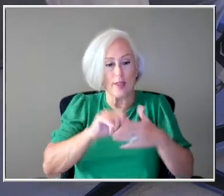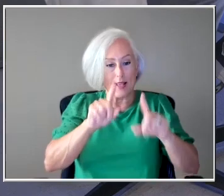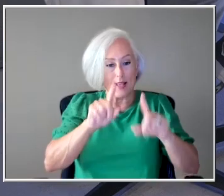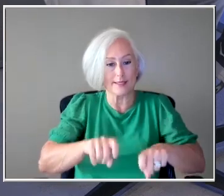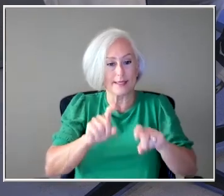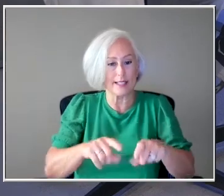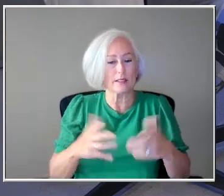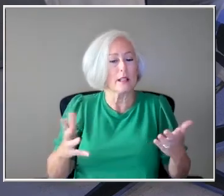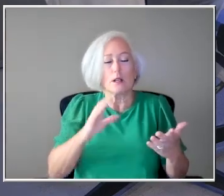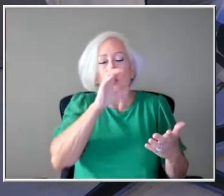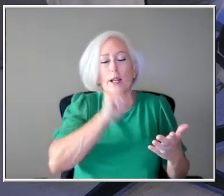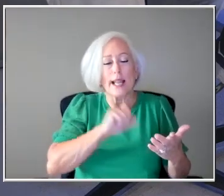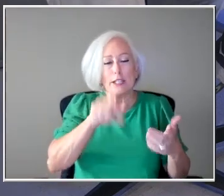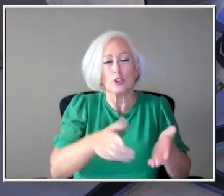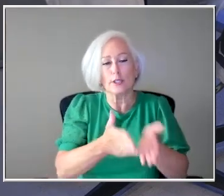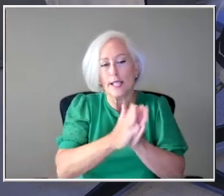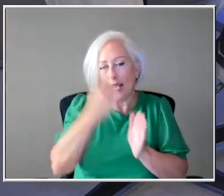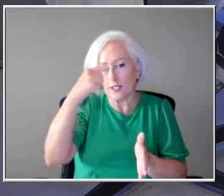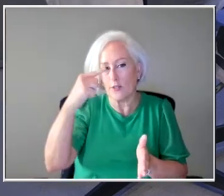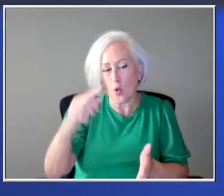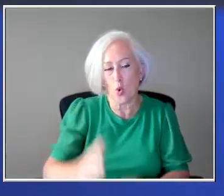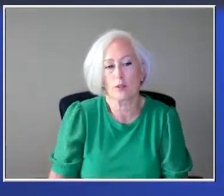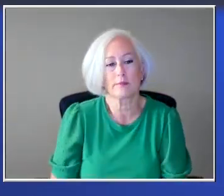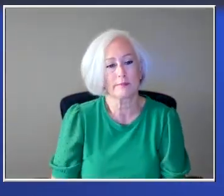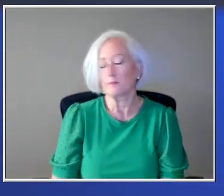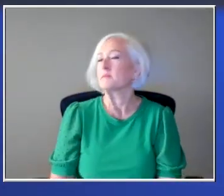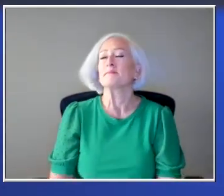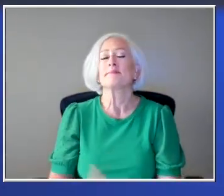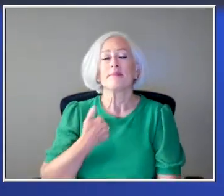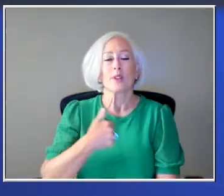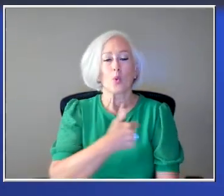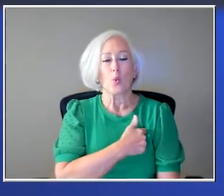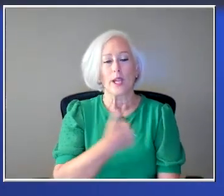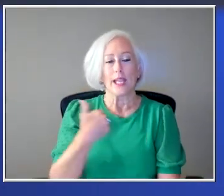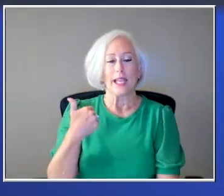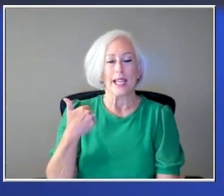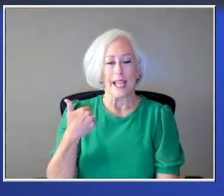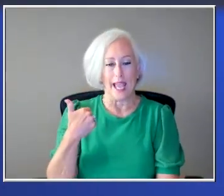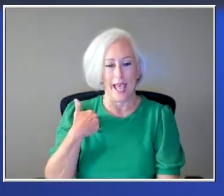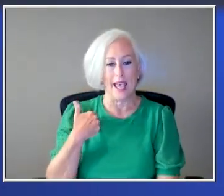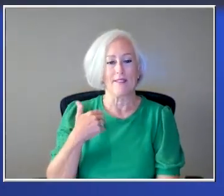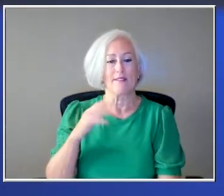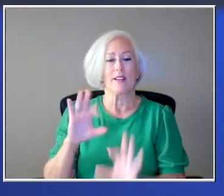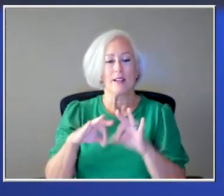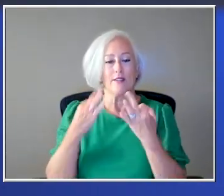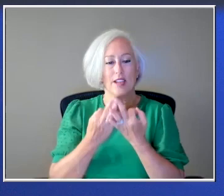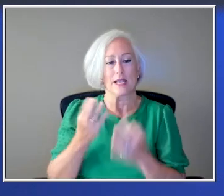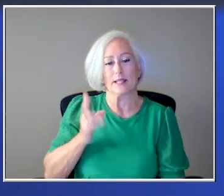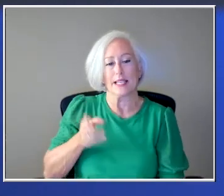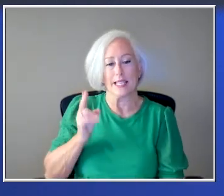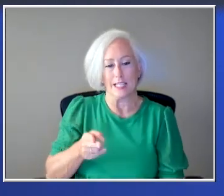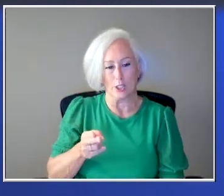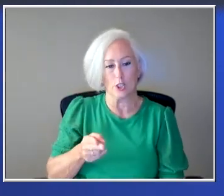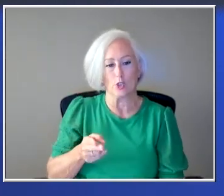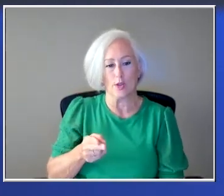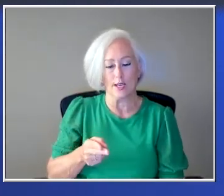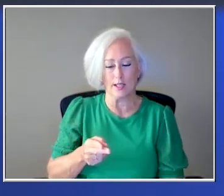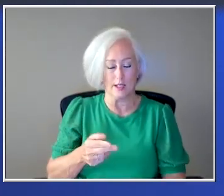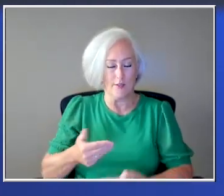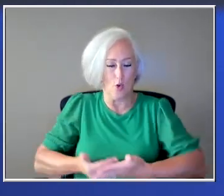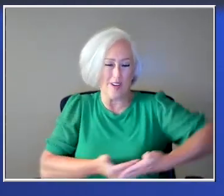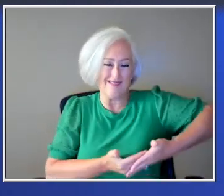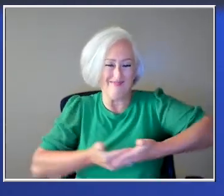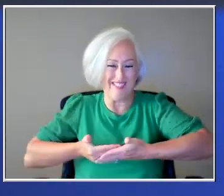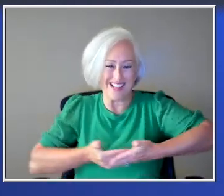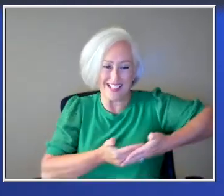for it? Well, we ask family history early on in those infant visits too. We're trying to understand